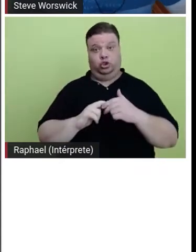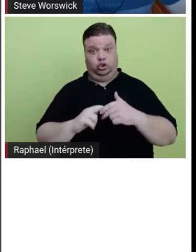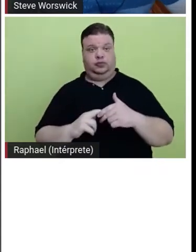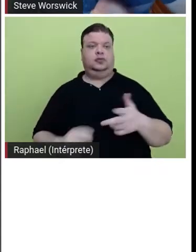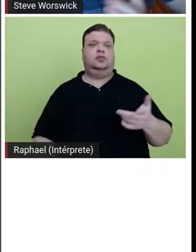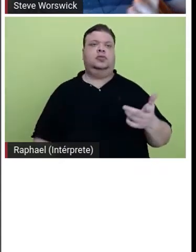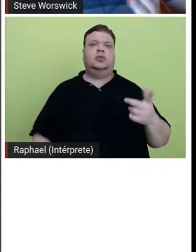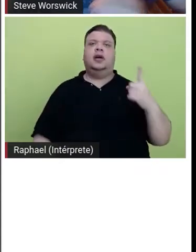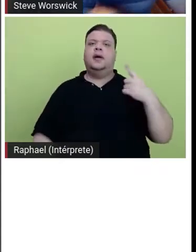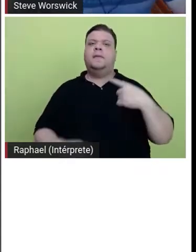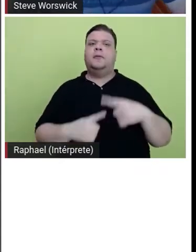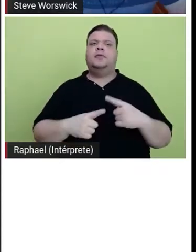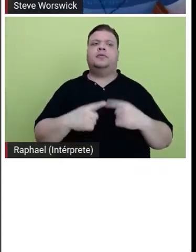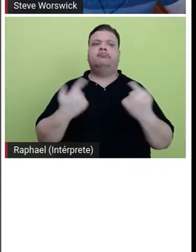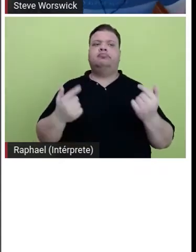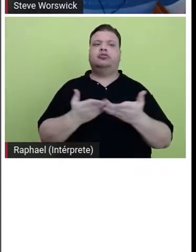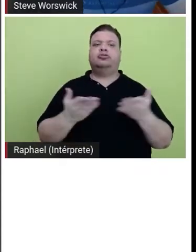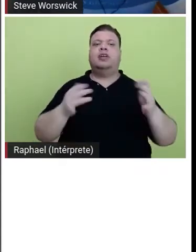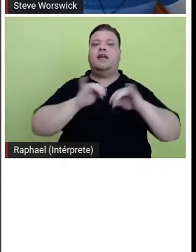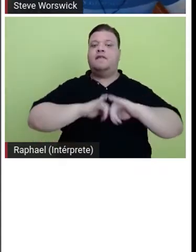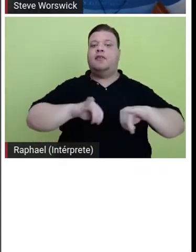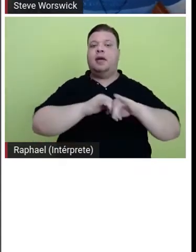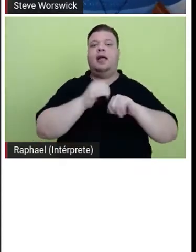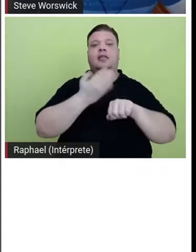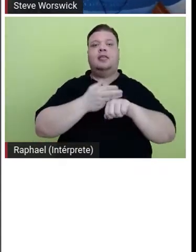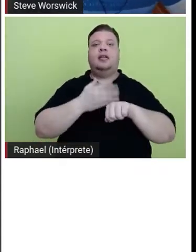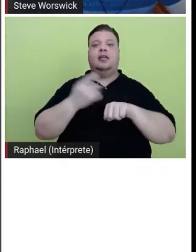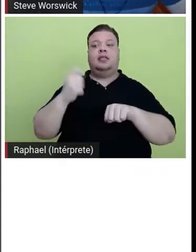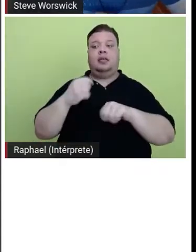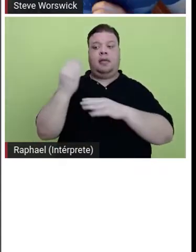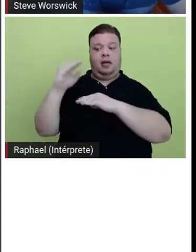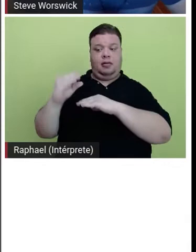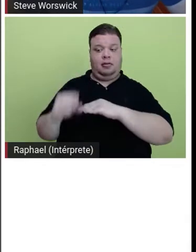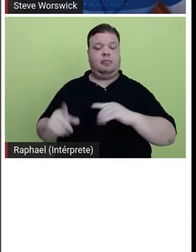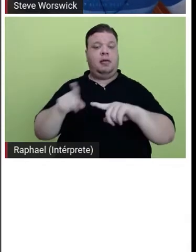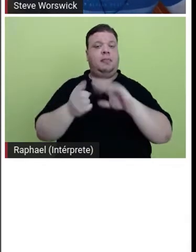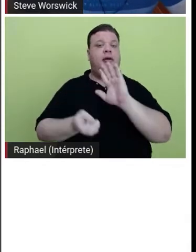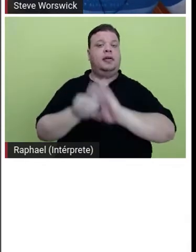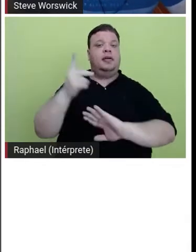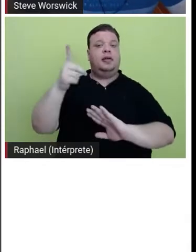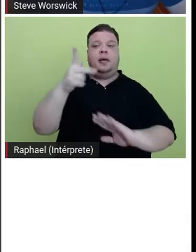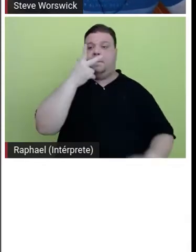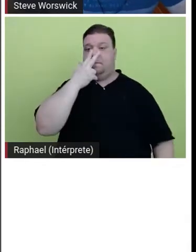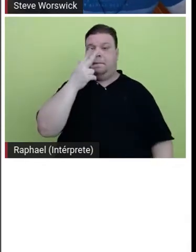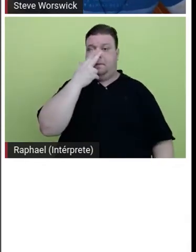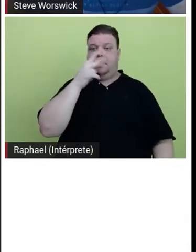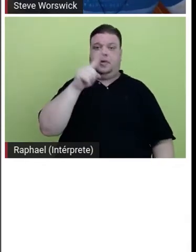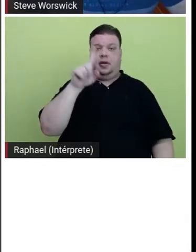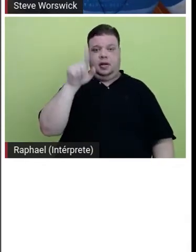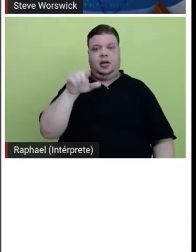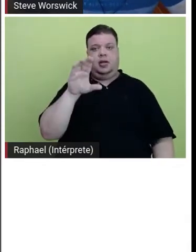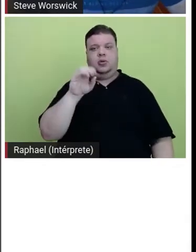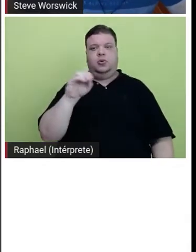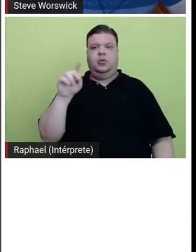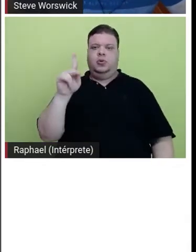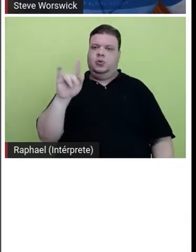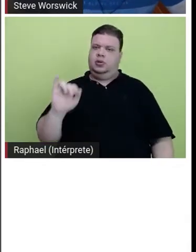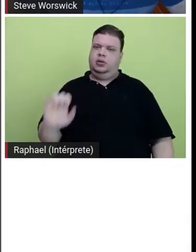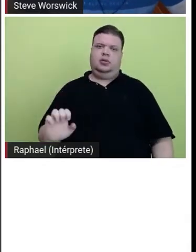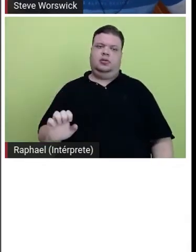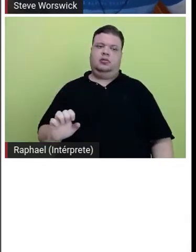but anyone who's used the internet for more than half an hour will realize that the internet's not a good place to get an